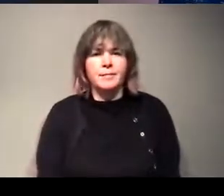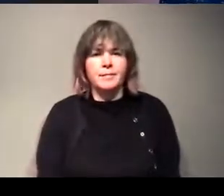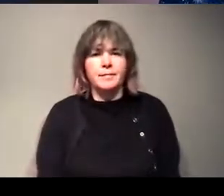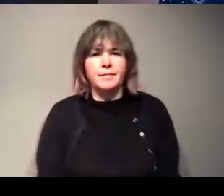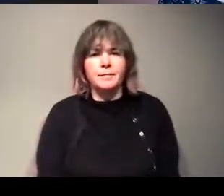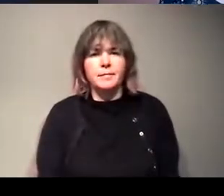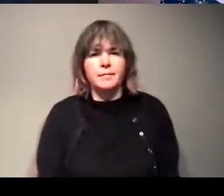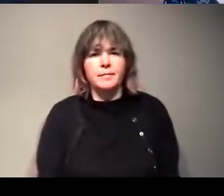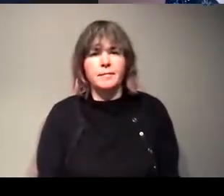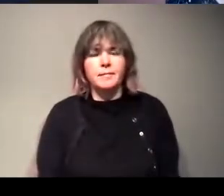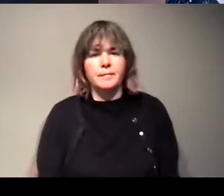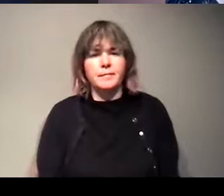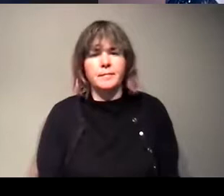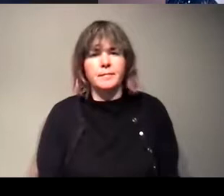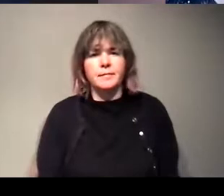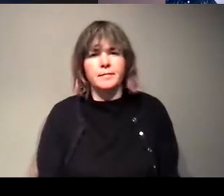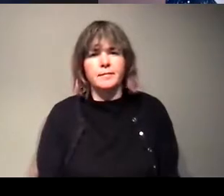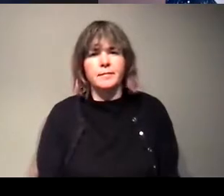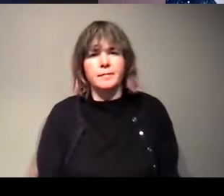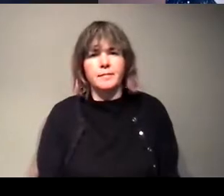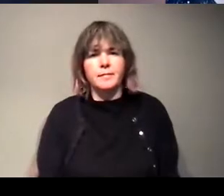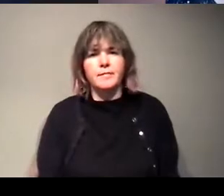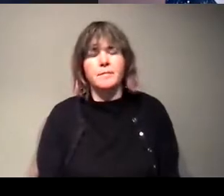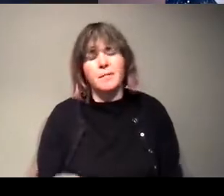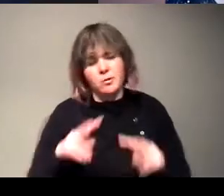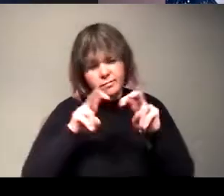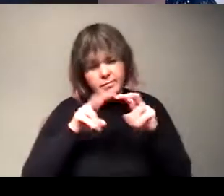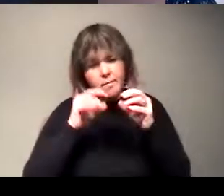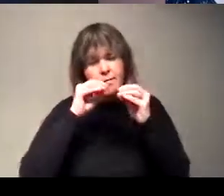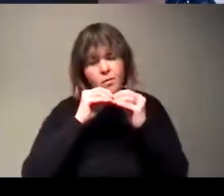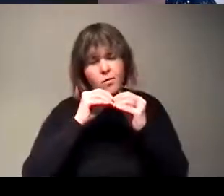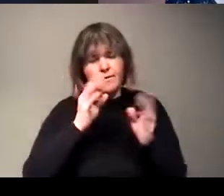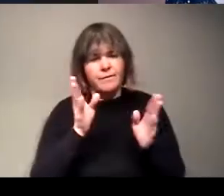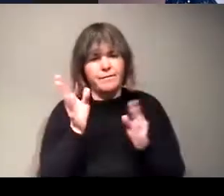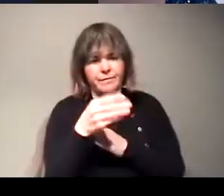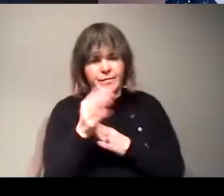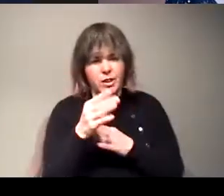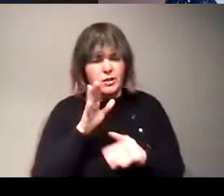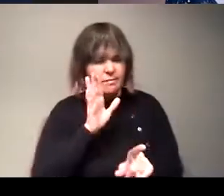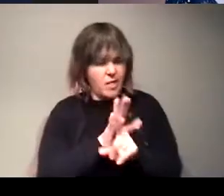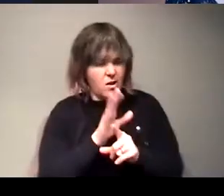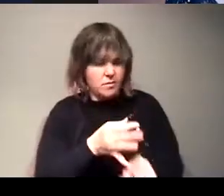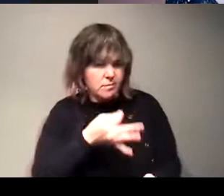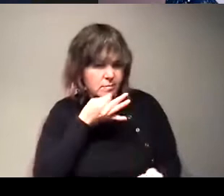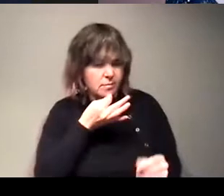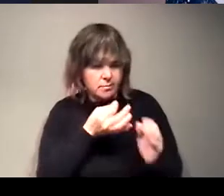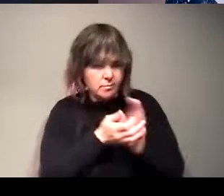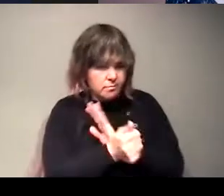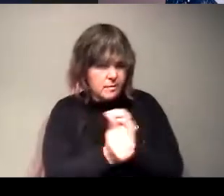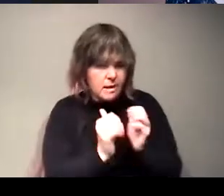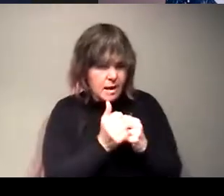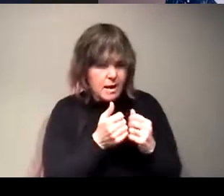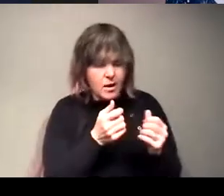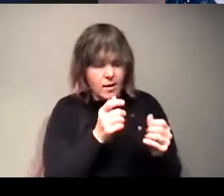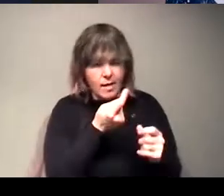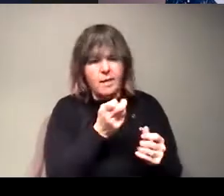I think, we should look towards, look at fish to inform the possibility of